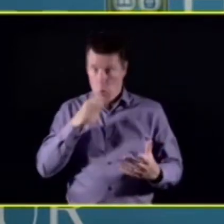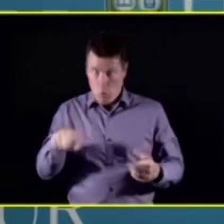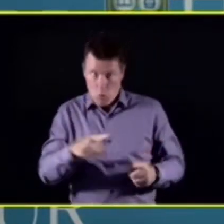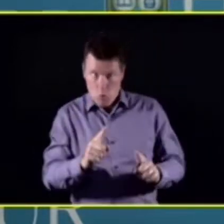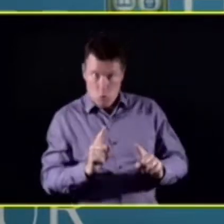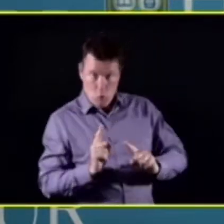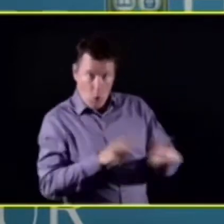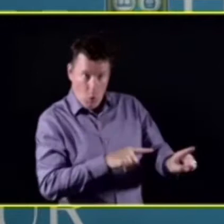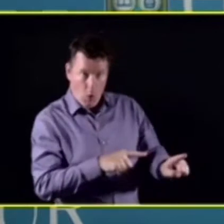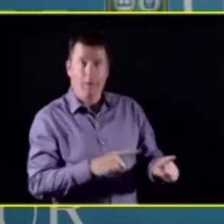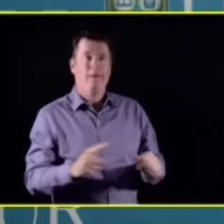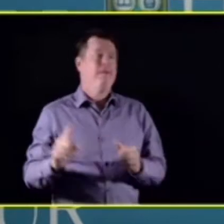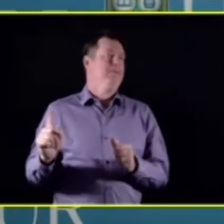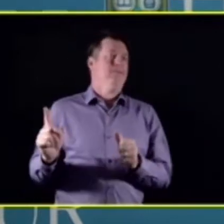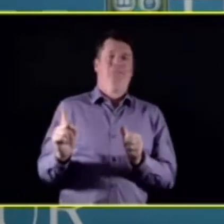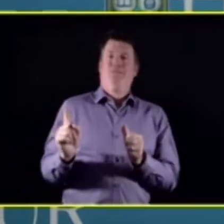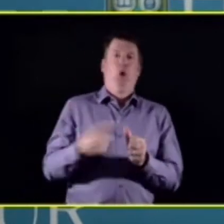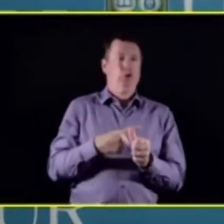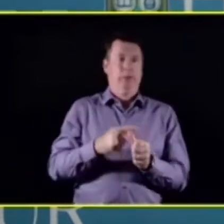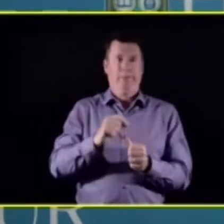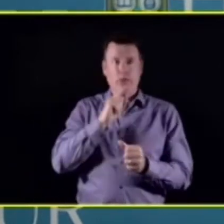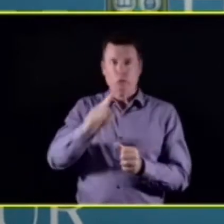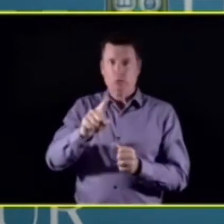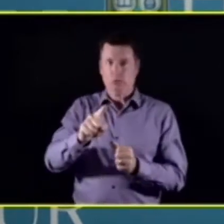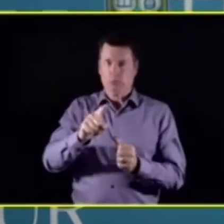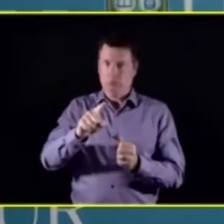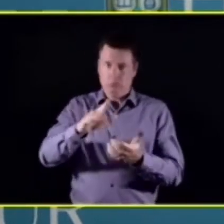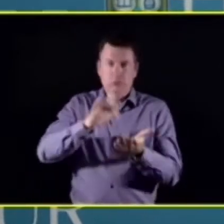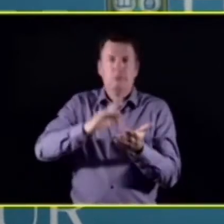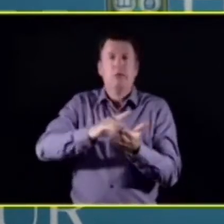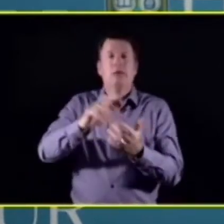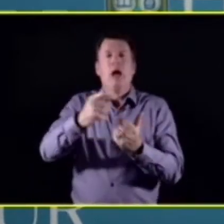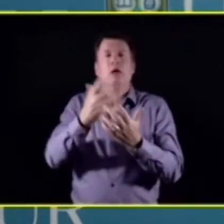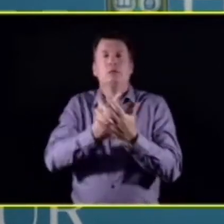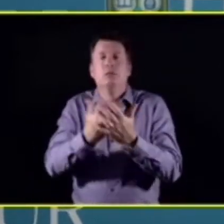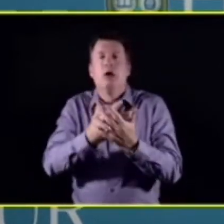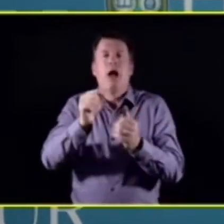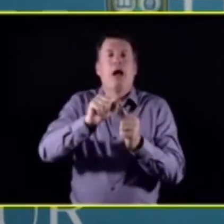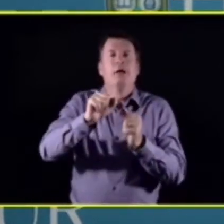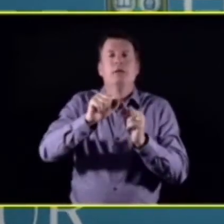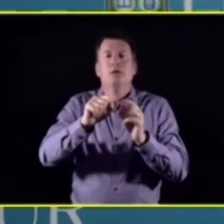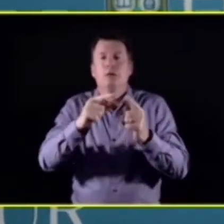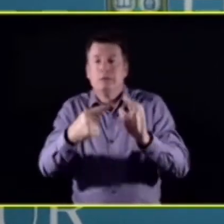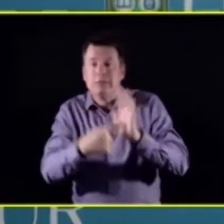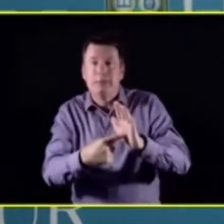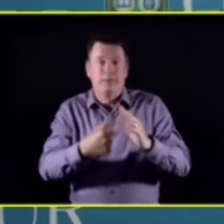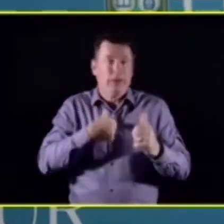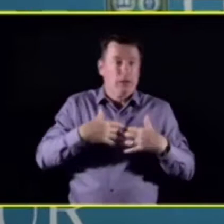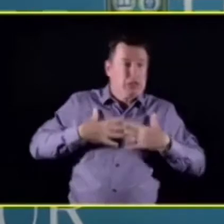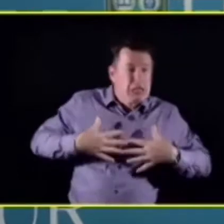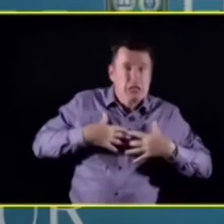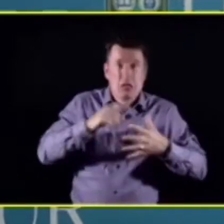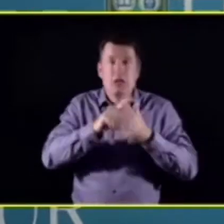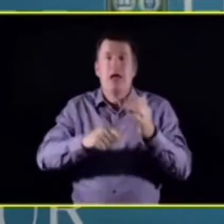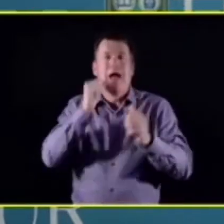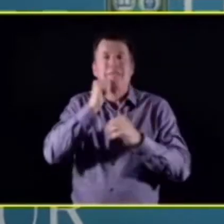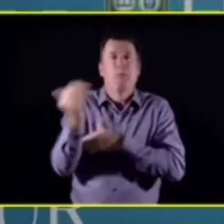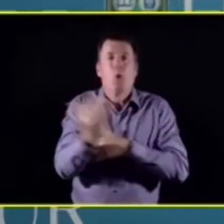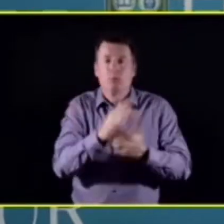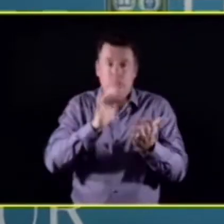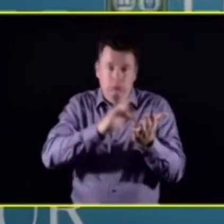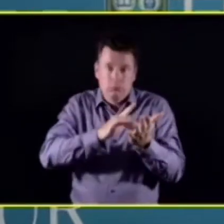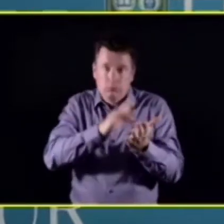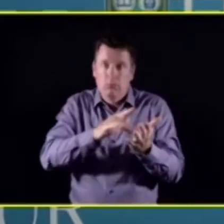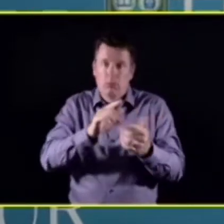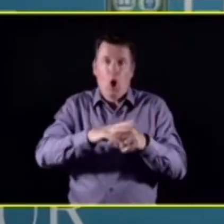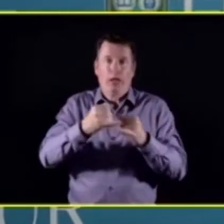anybody in your home who's COVID positive? Do you have any symptoms? And we know the patients coming out of the hospital are COVID positive, so we take those